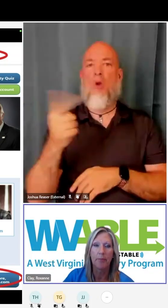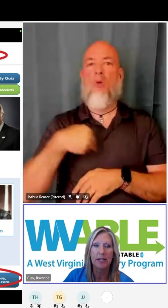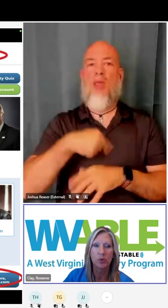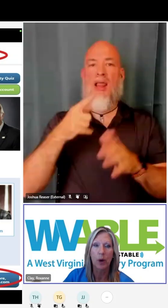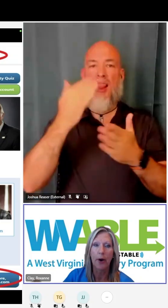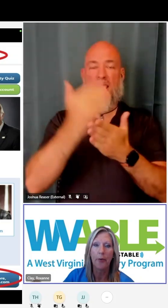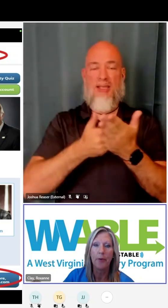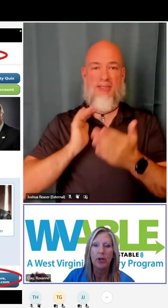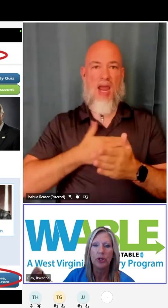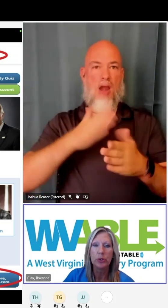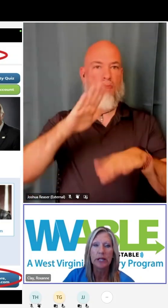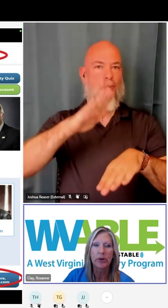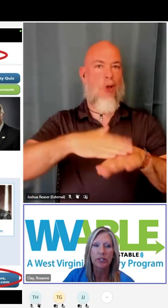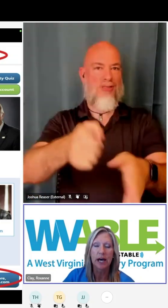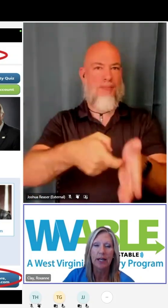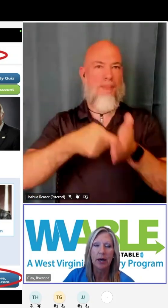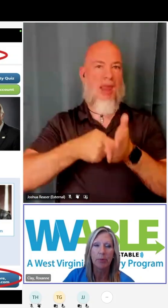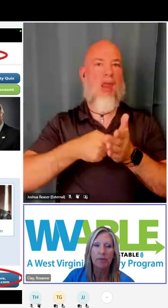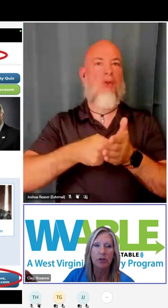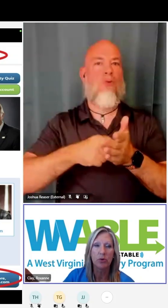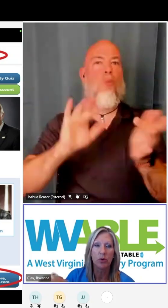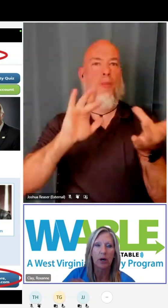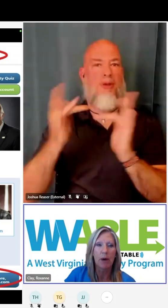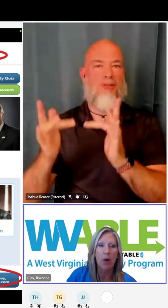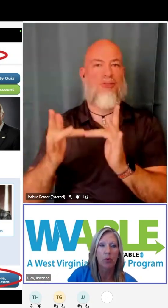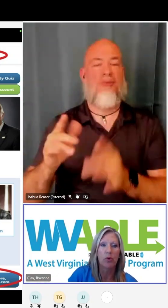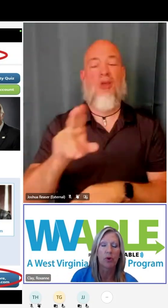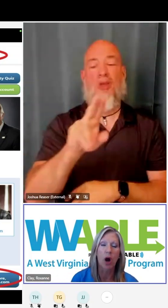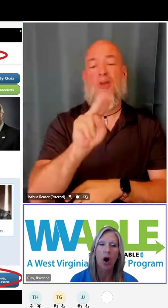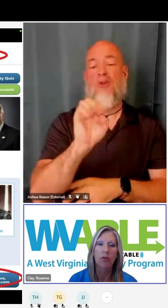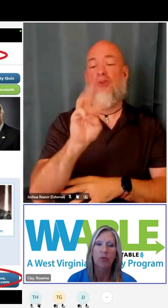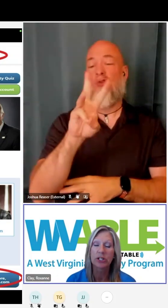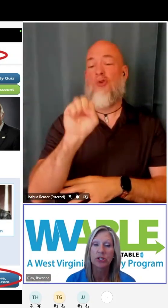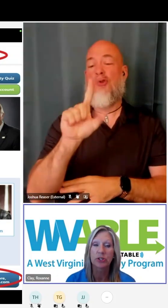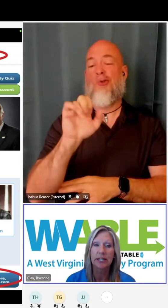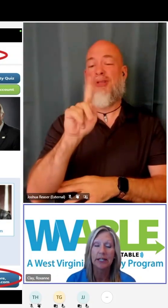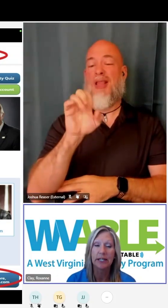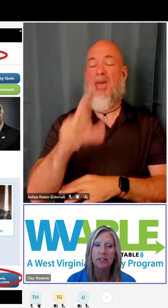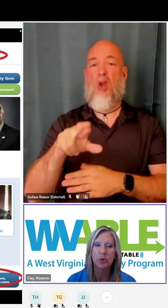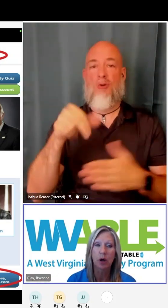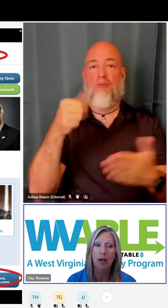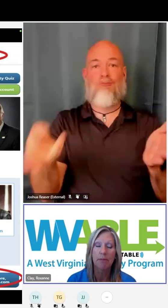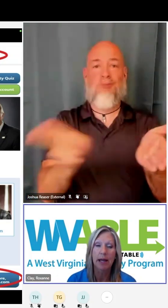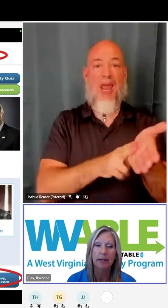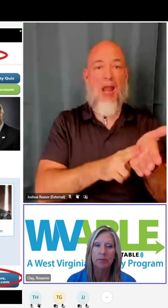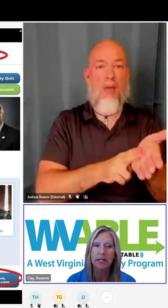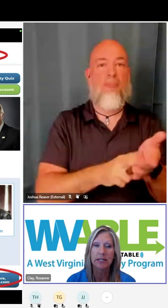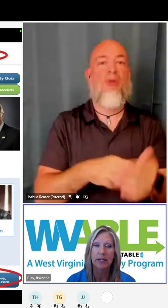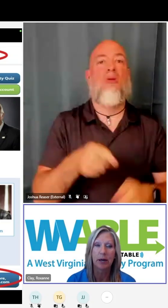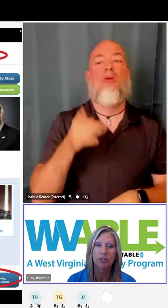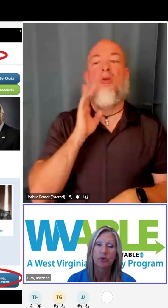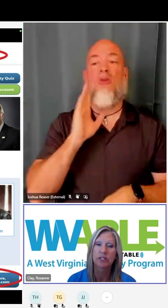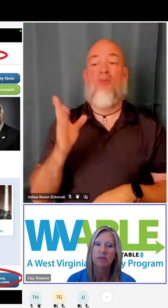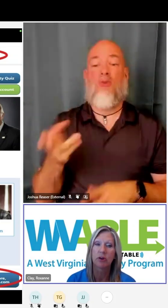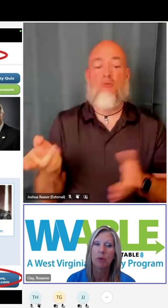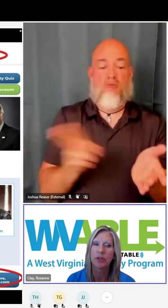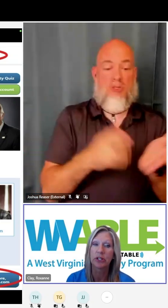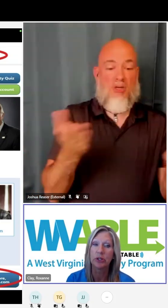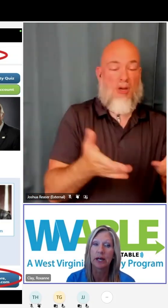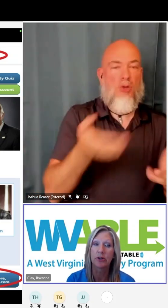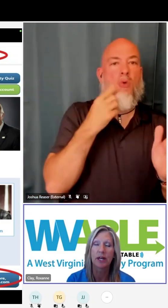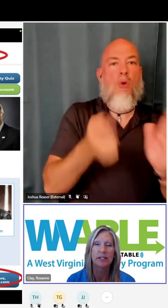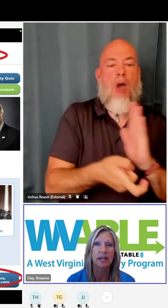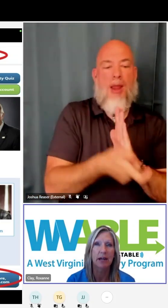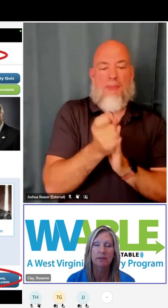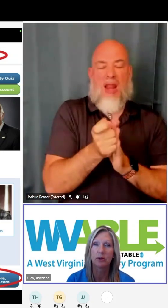webinars as well. Newsletter sign up. If you, for all registered attendees, you will automatically be signed up to receive our